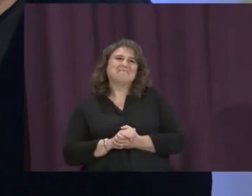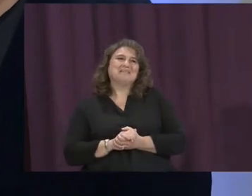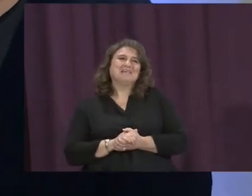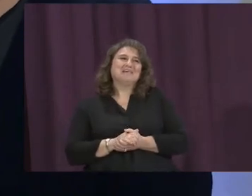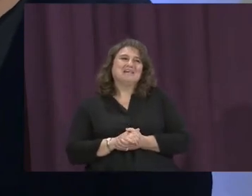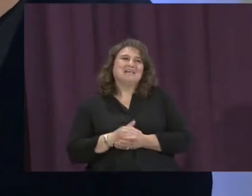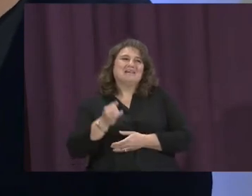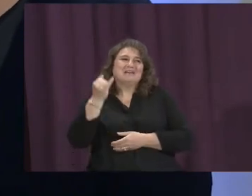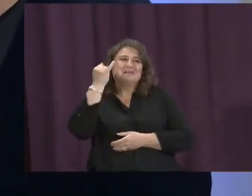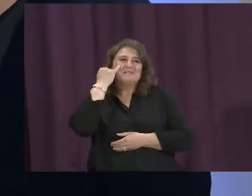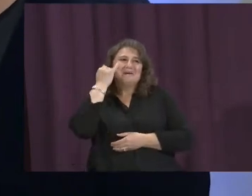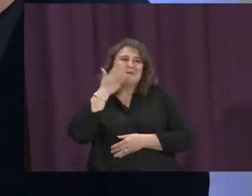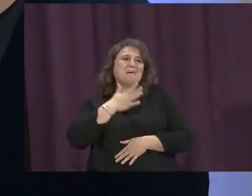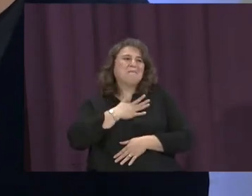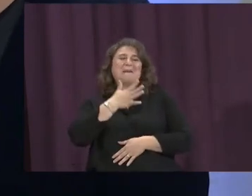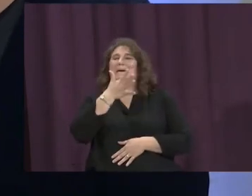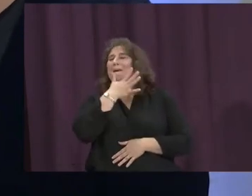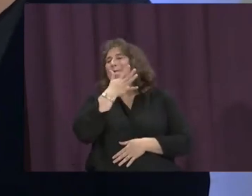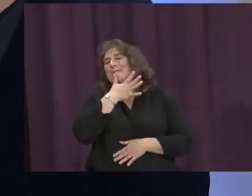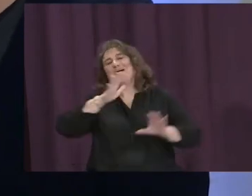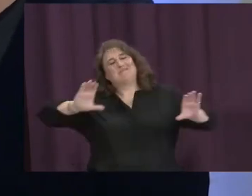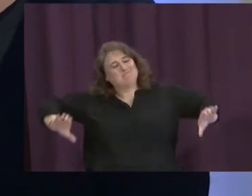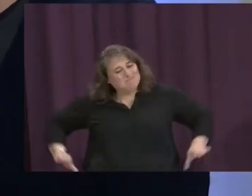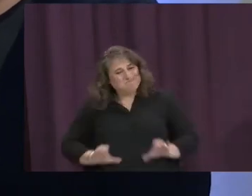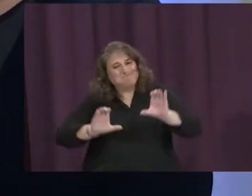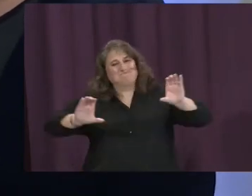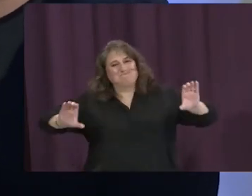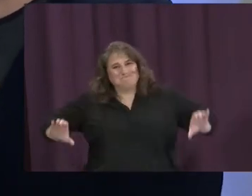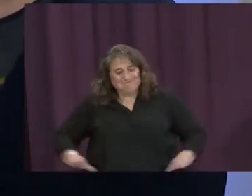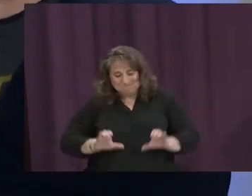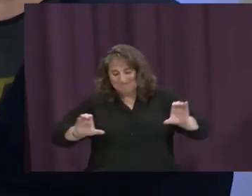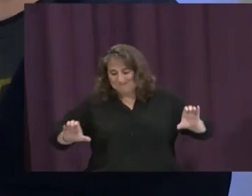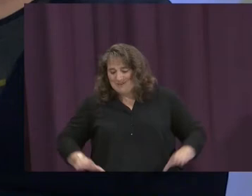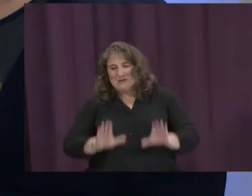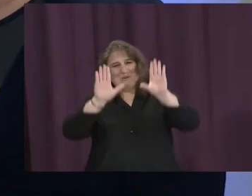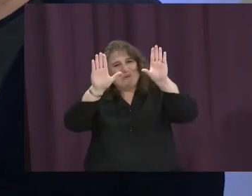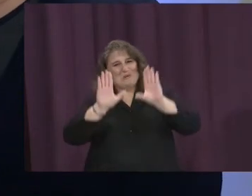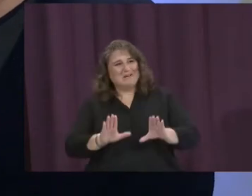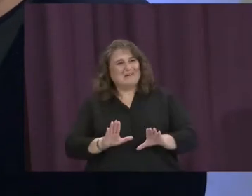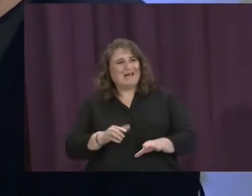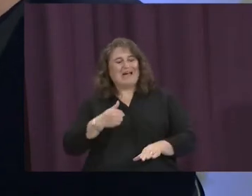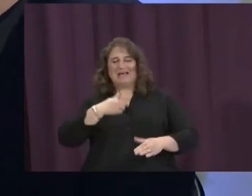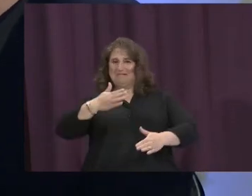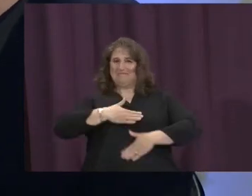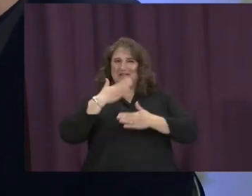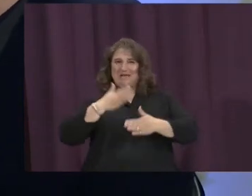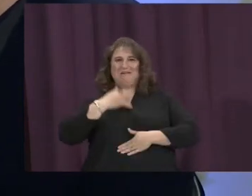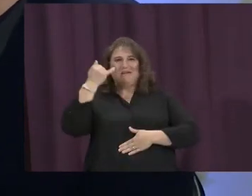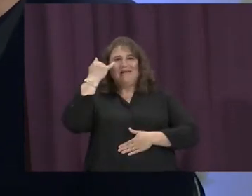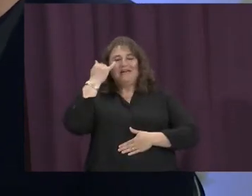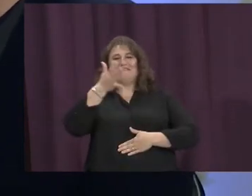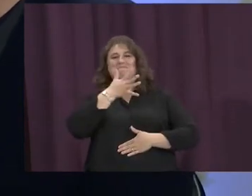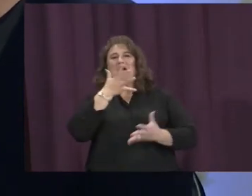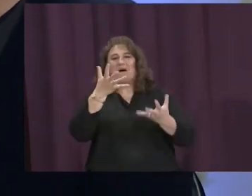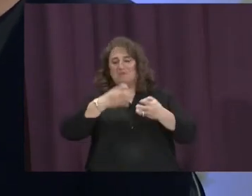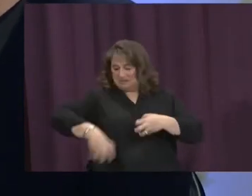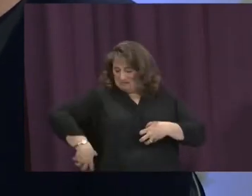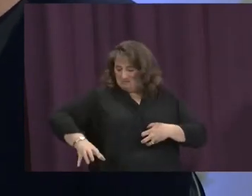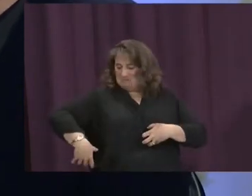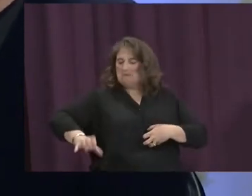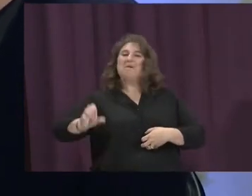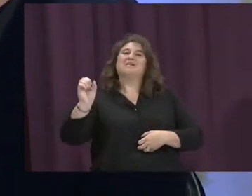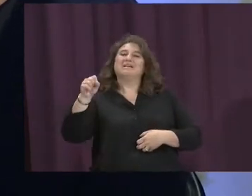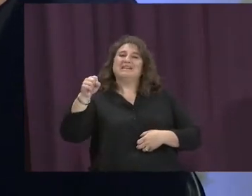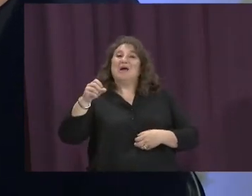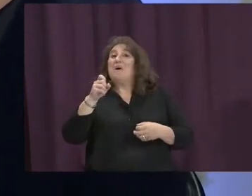I have, my mom is still active and does great things, I would be really happy if she wanted to go bowling, um,